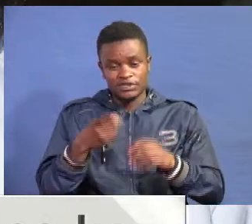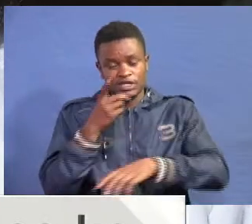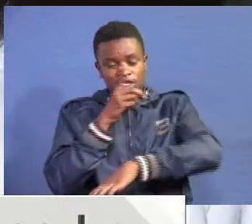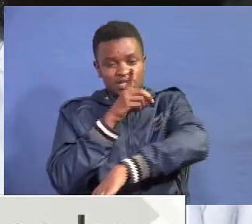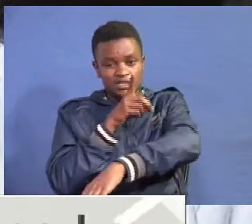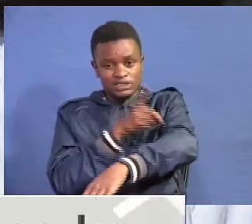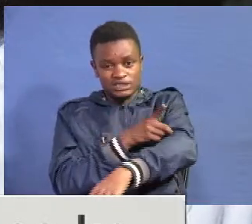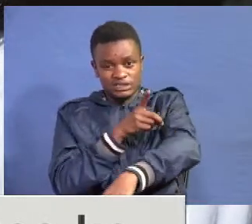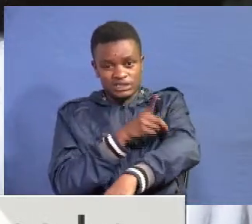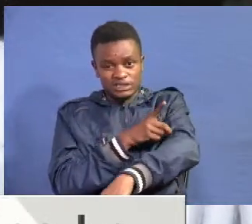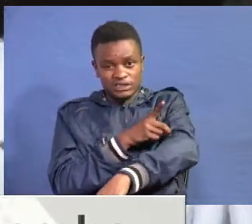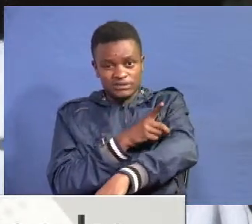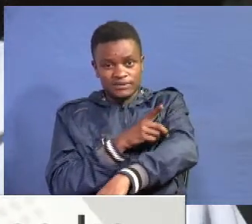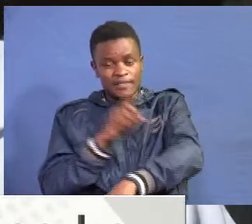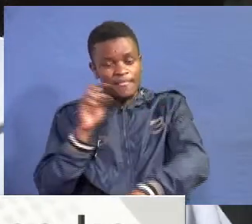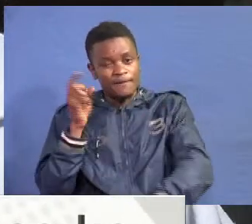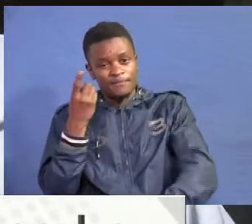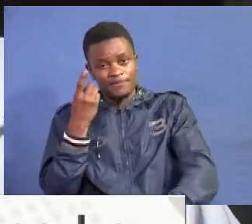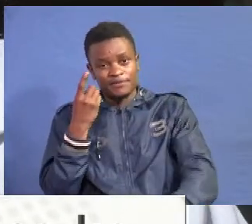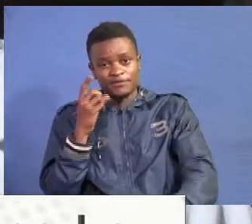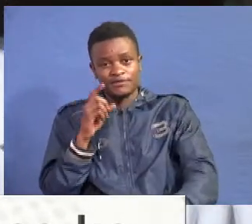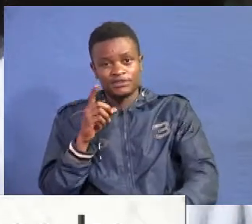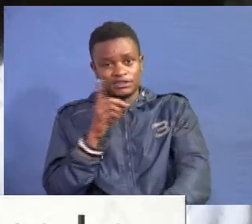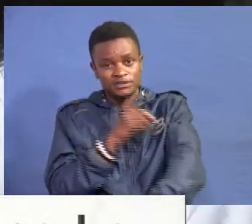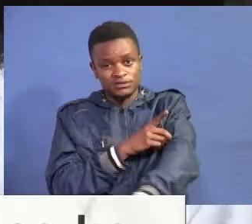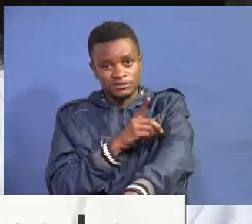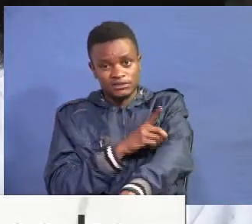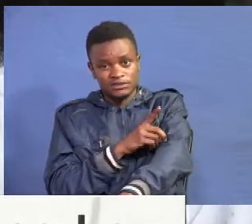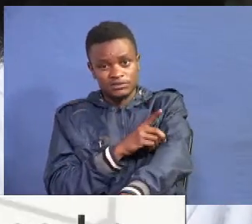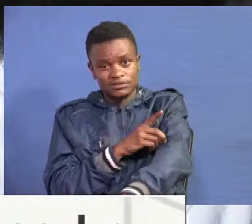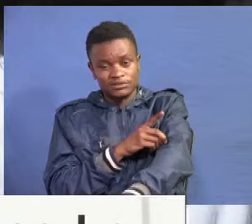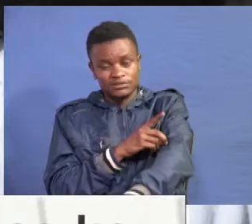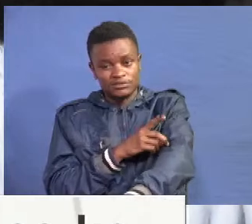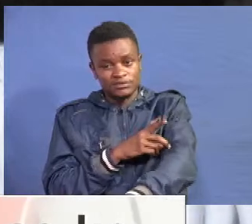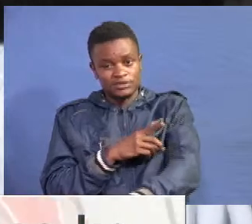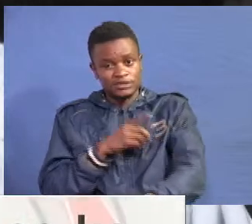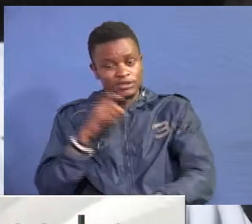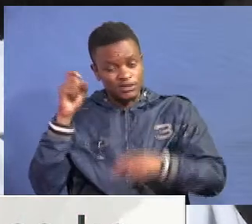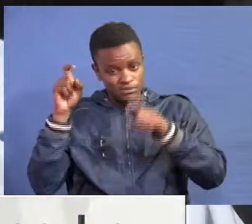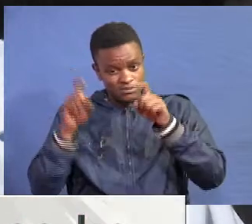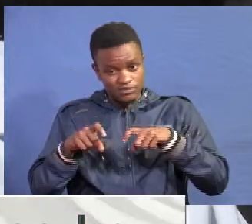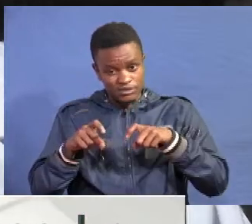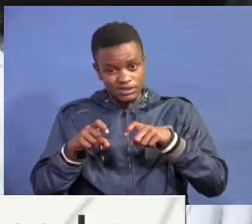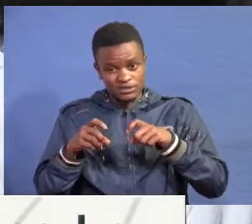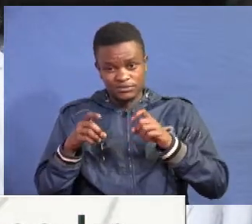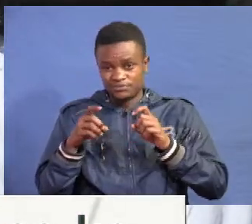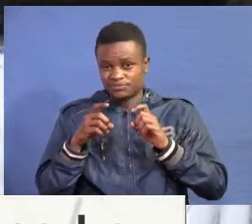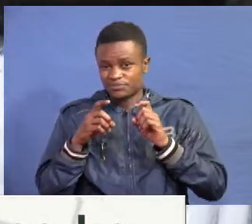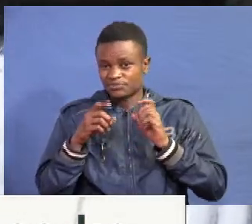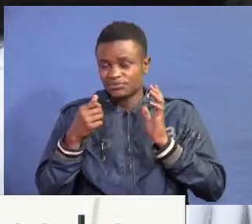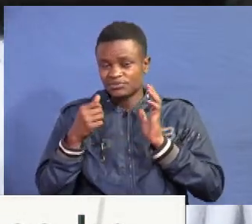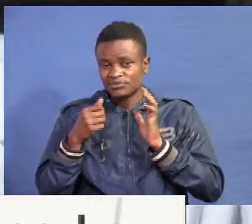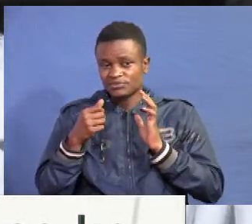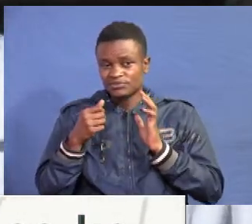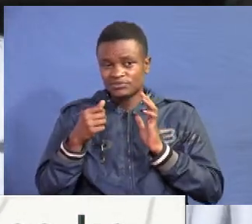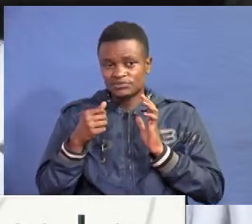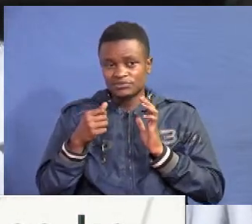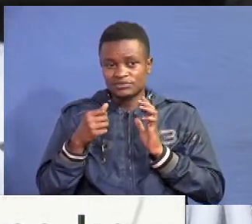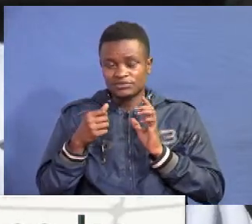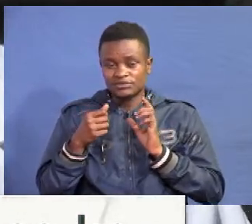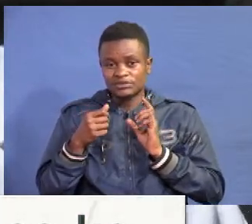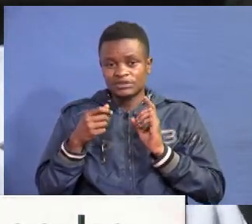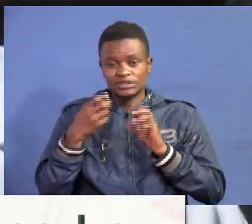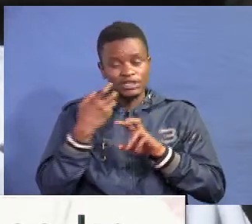first vaccine, which is Merex. Usually, I know it is difficult for people with small capacity